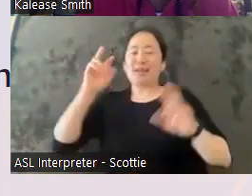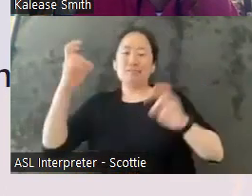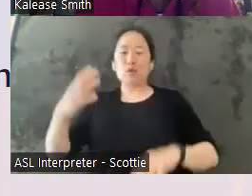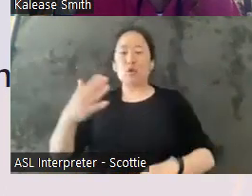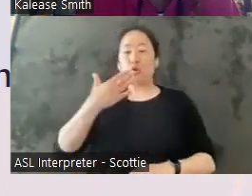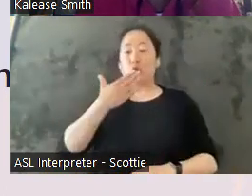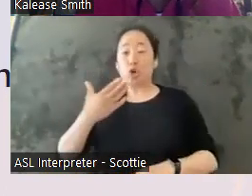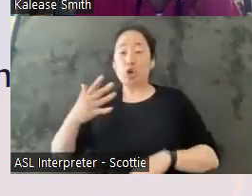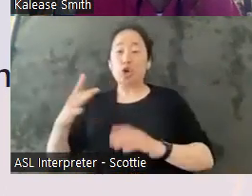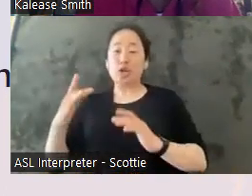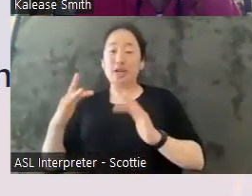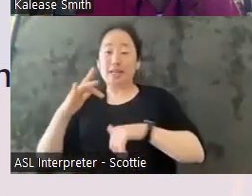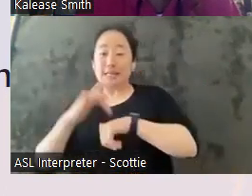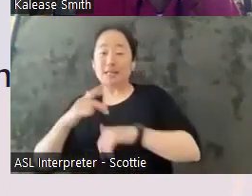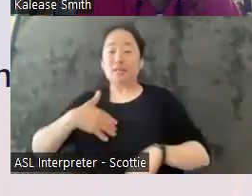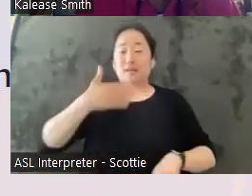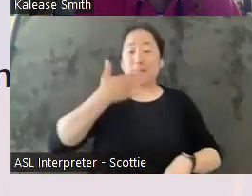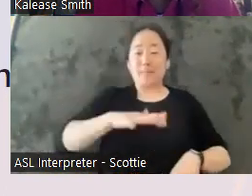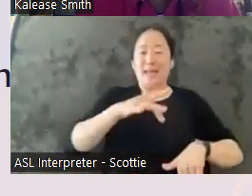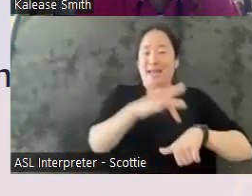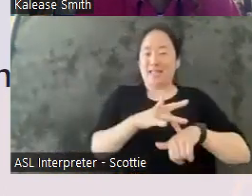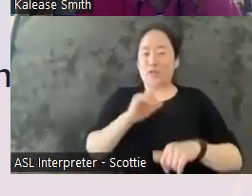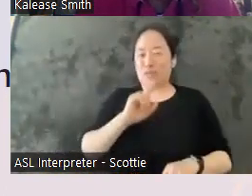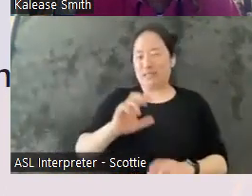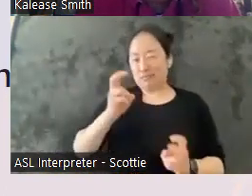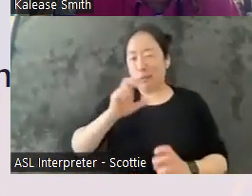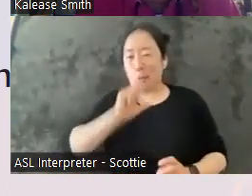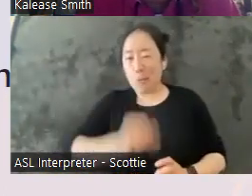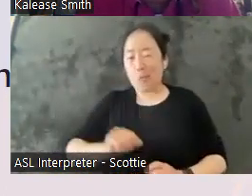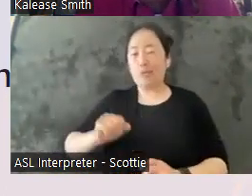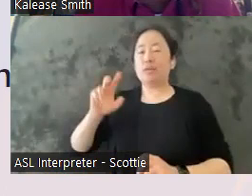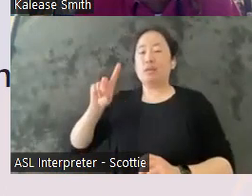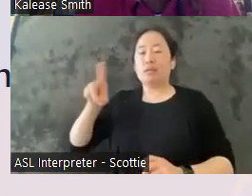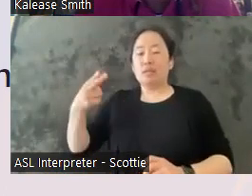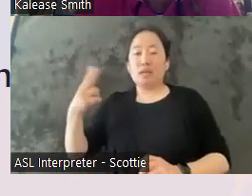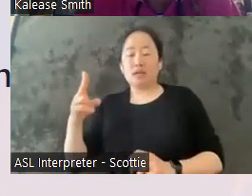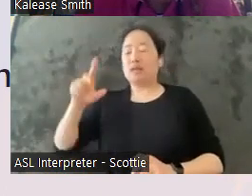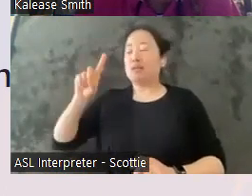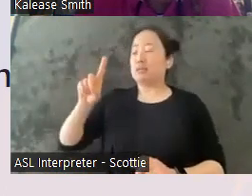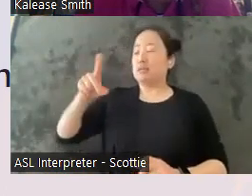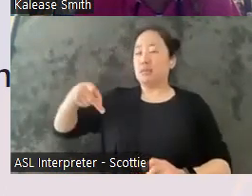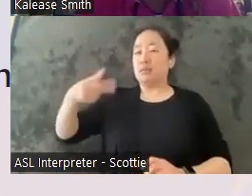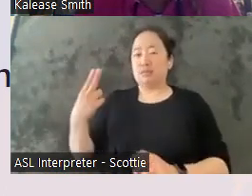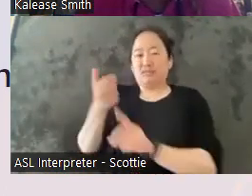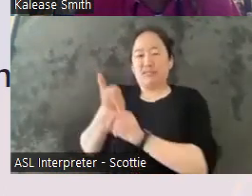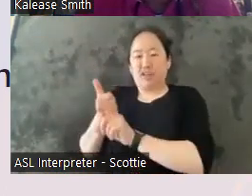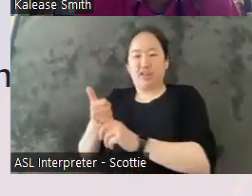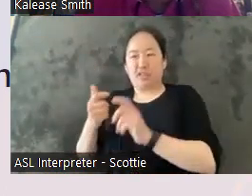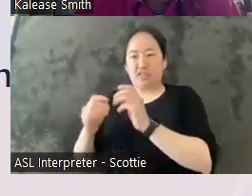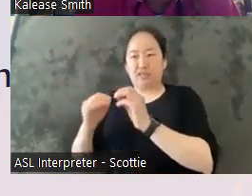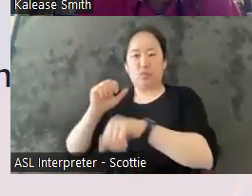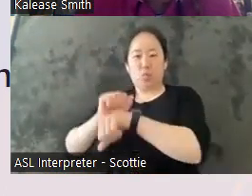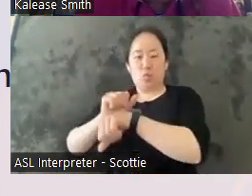But and then from peer to peer, I remember I was somewhere with my nephew, who was, of